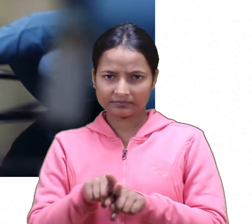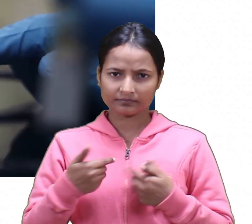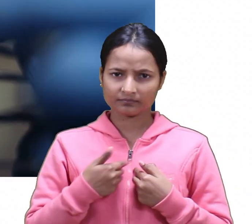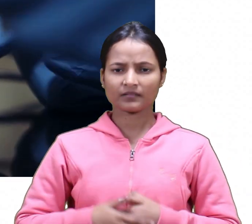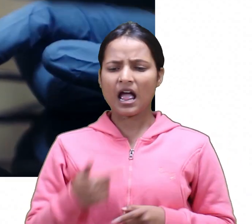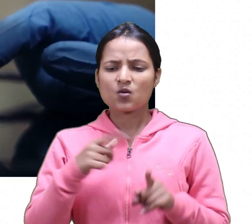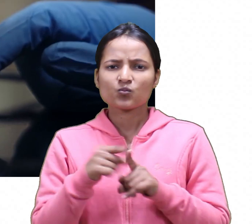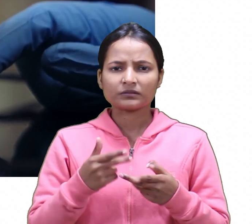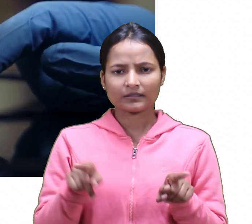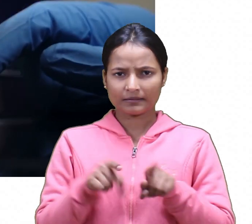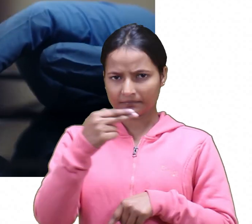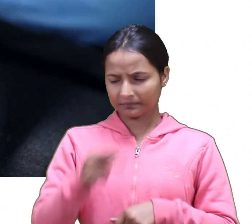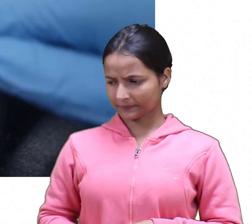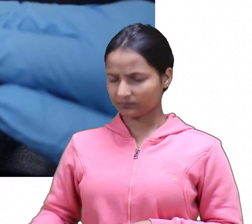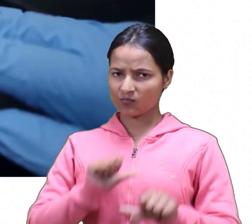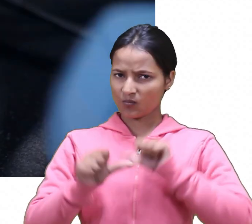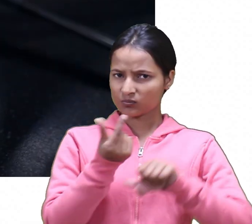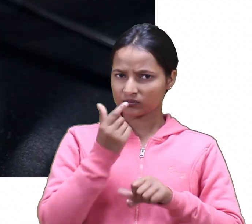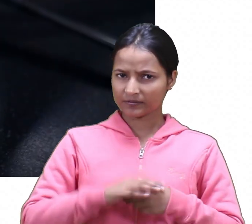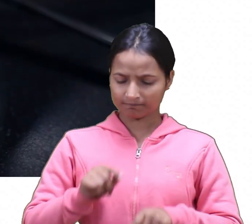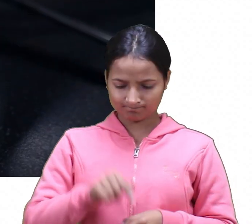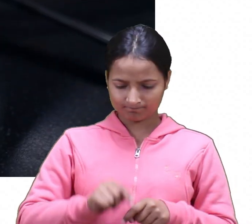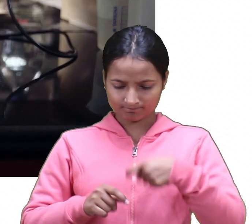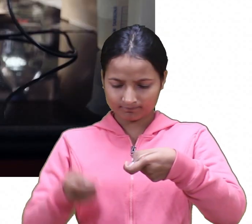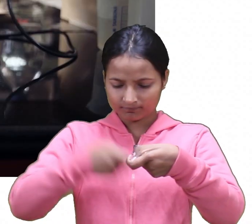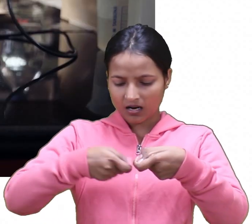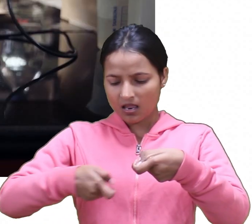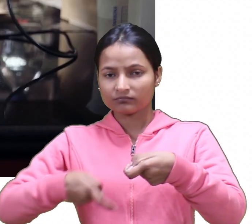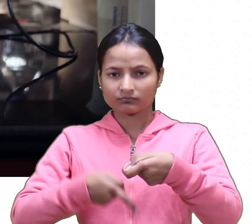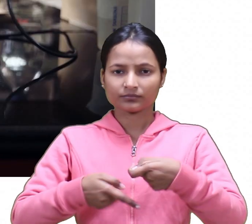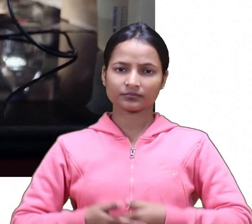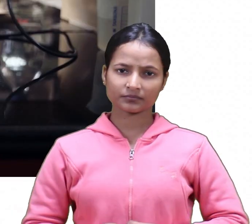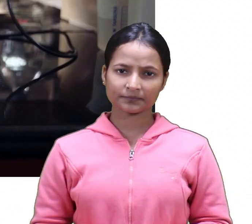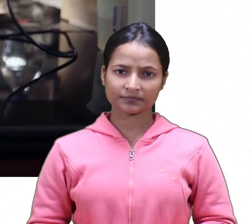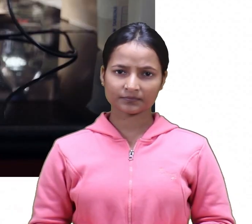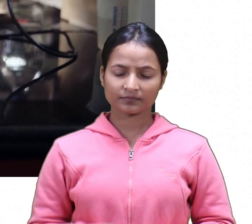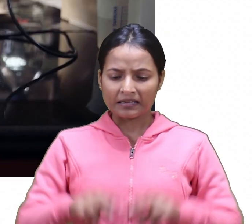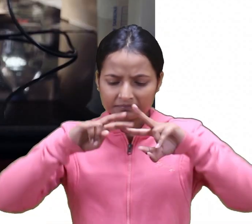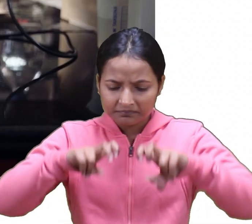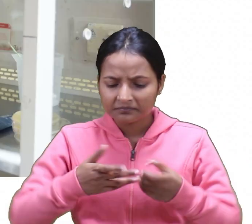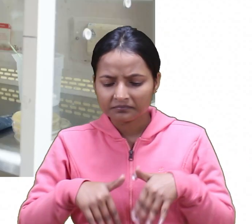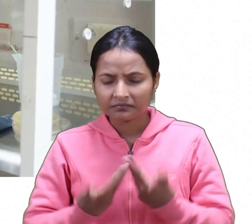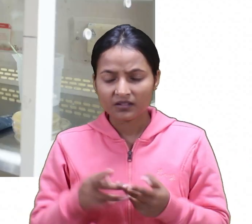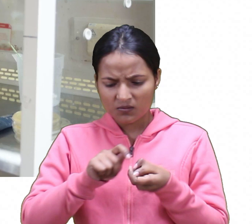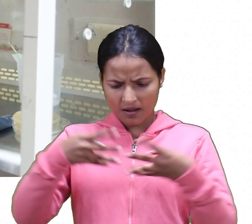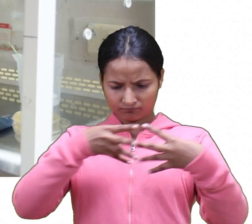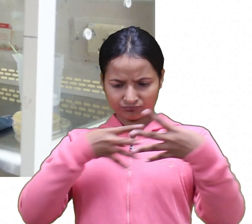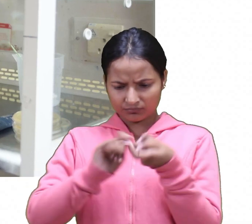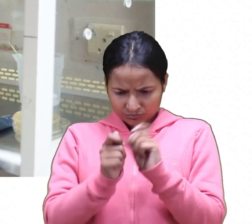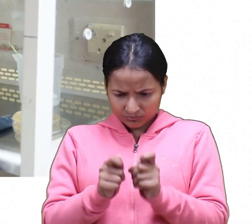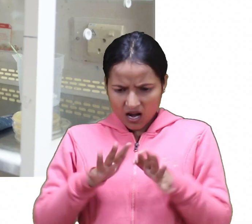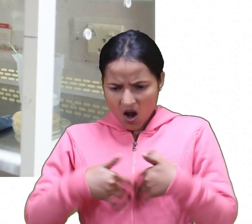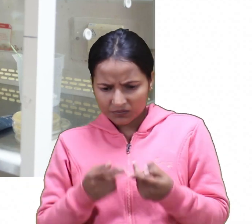utilizing the transposon mutagenesis technique and test the mutant's ability to resist the action of anti-TB drugs. I work